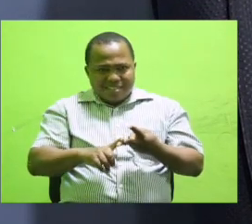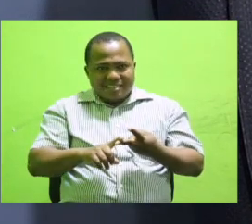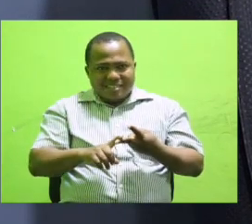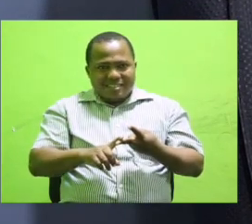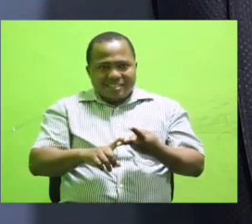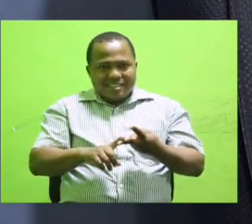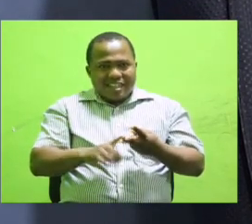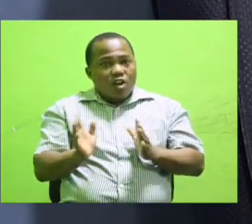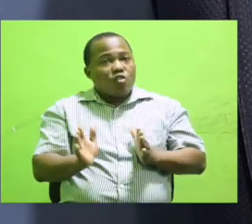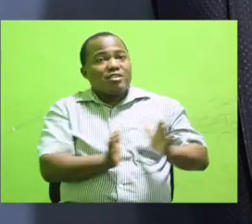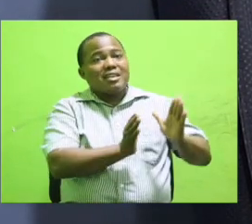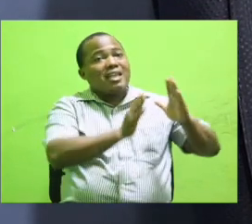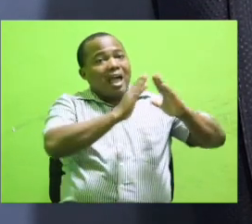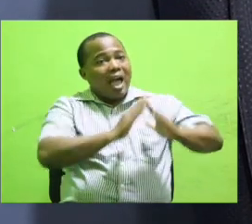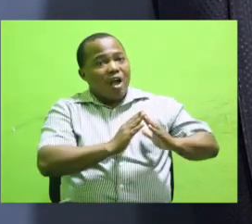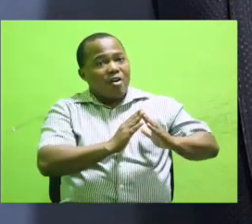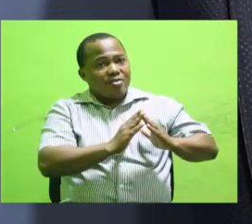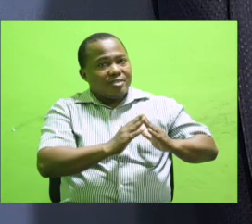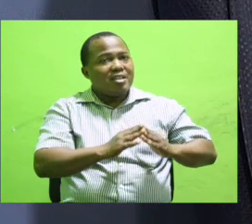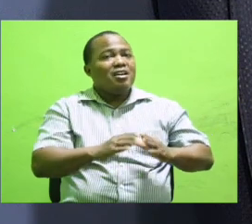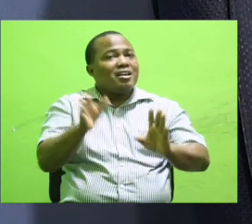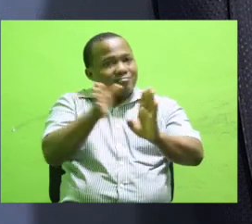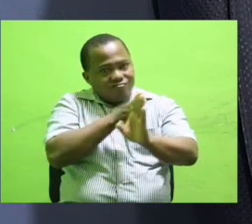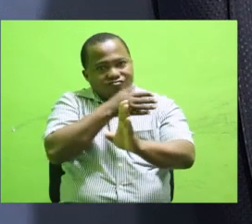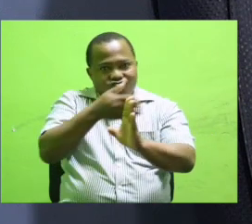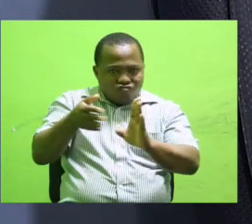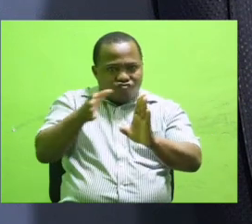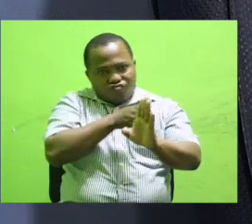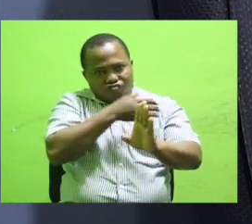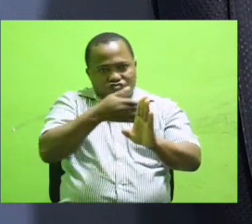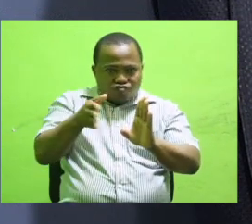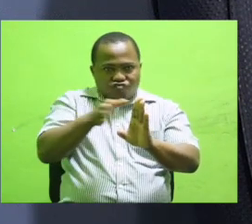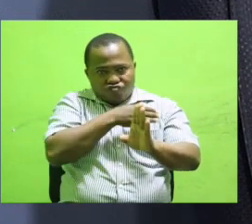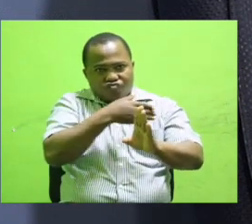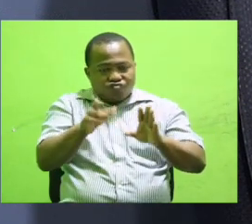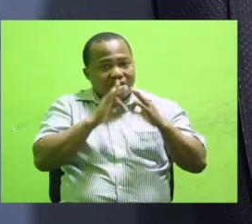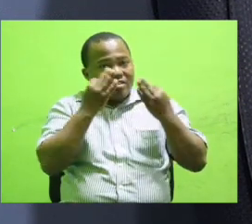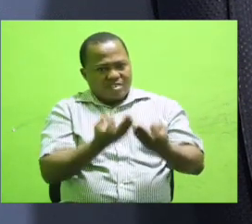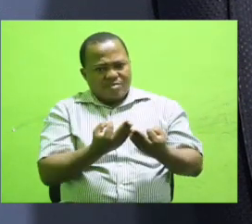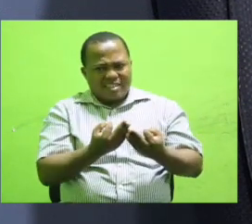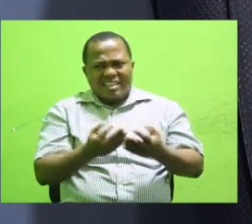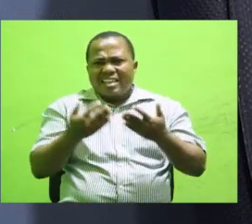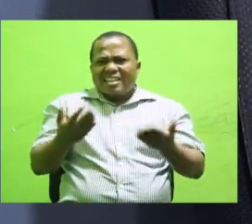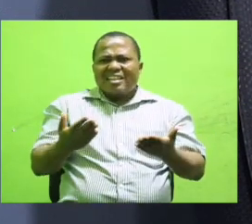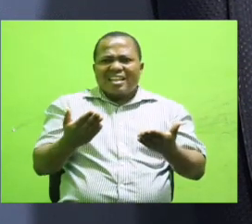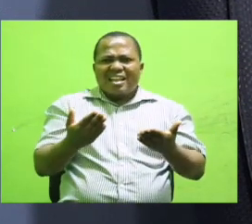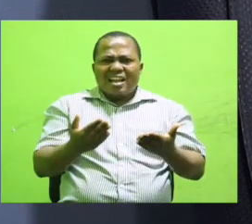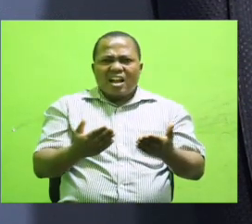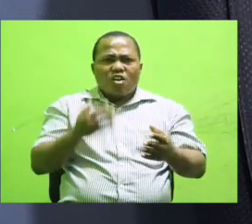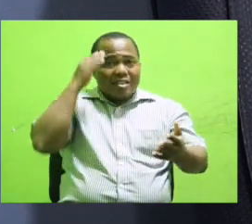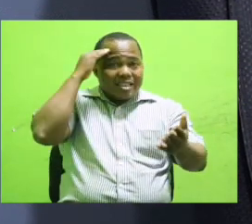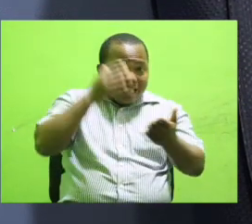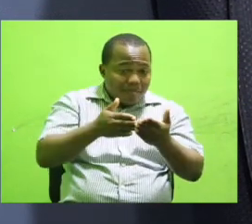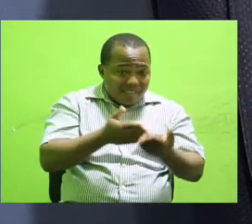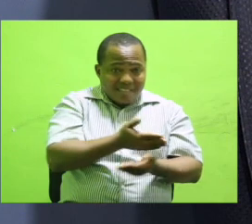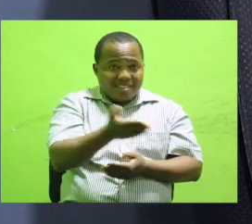health and guidance counselors. So in taking into consideration all of